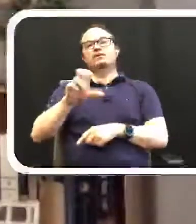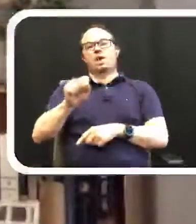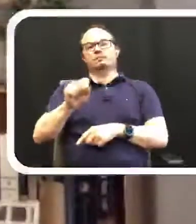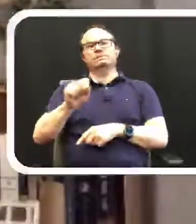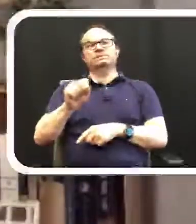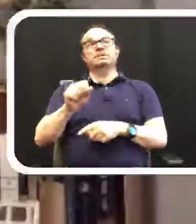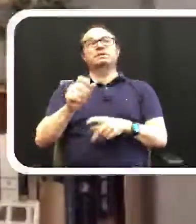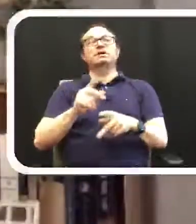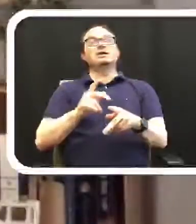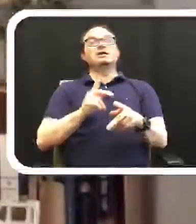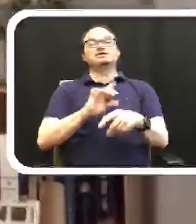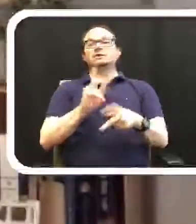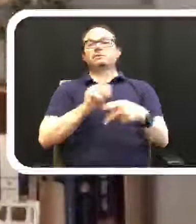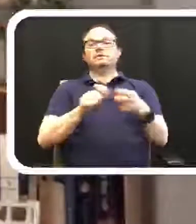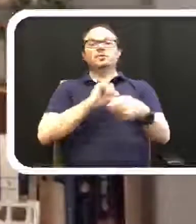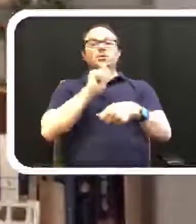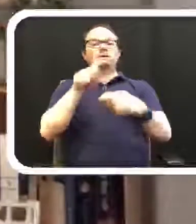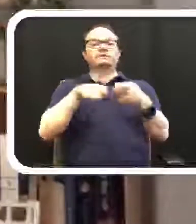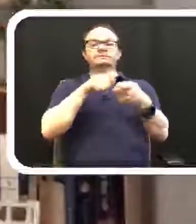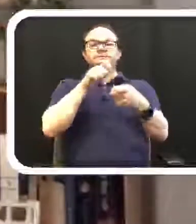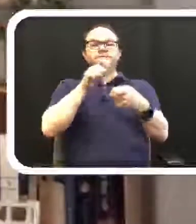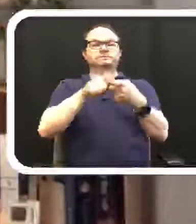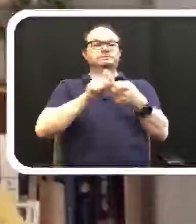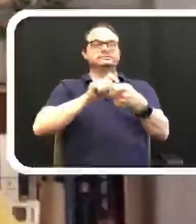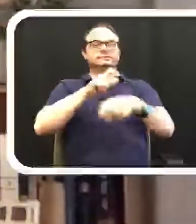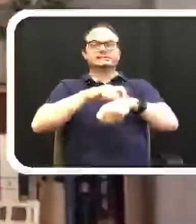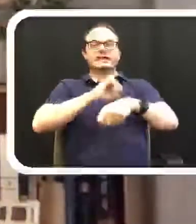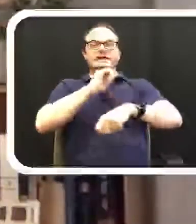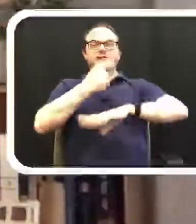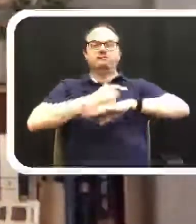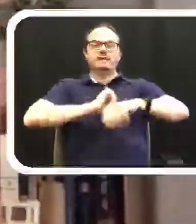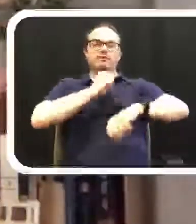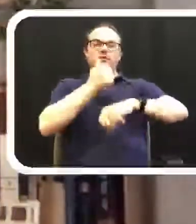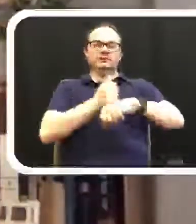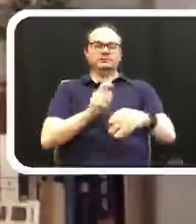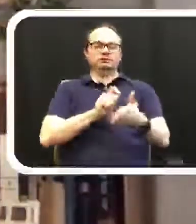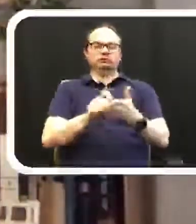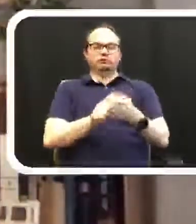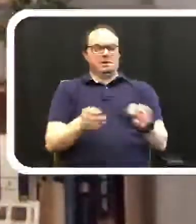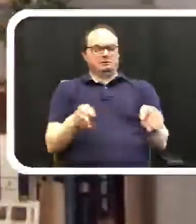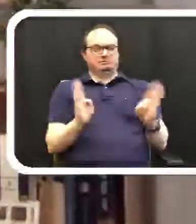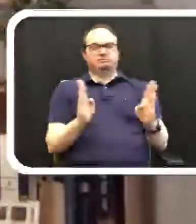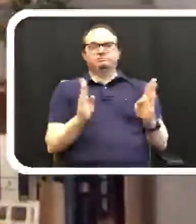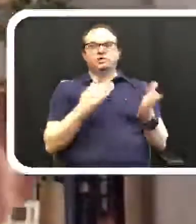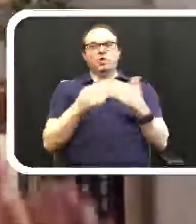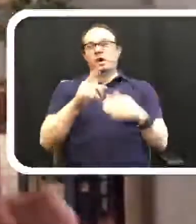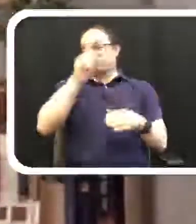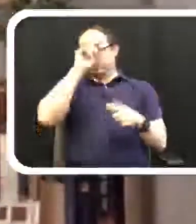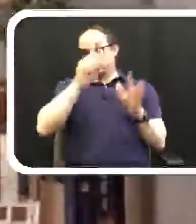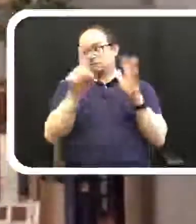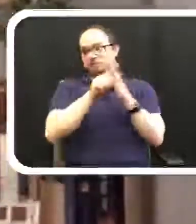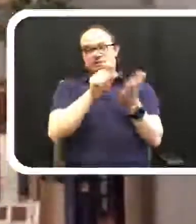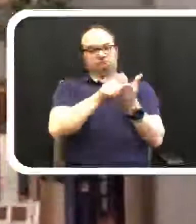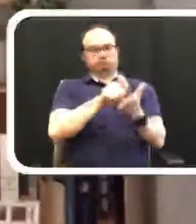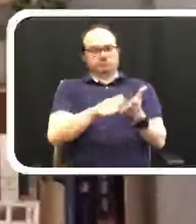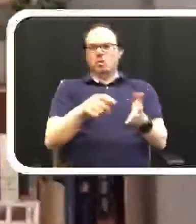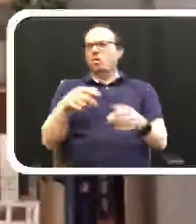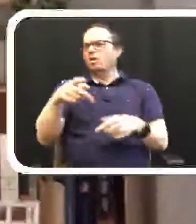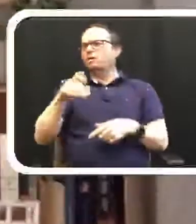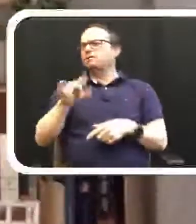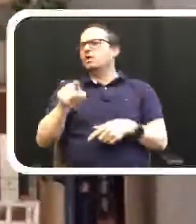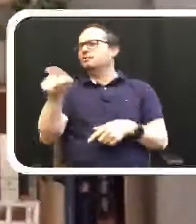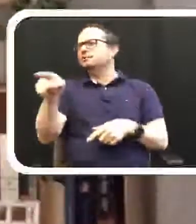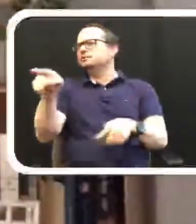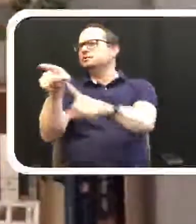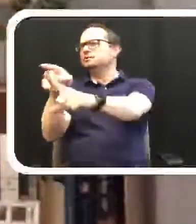will set aside a certain point in their day, and they will just write anything that comes into their head, or they'll use a prompt and work off